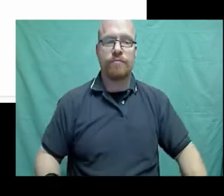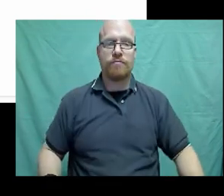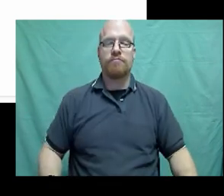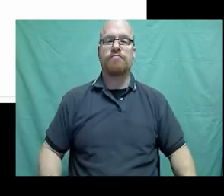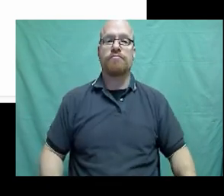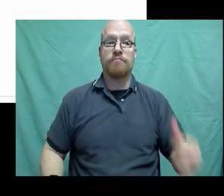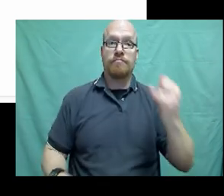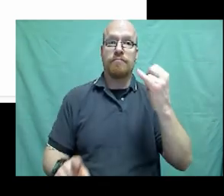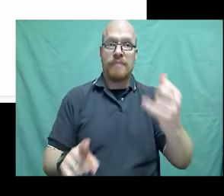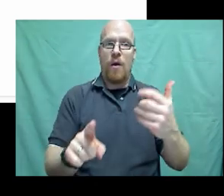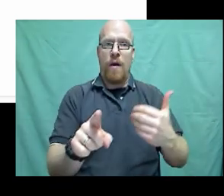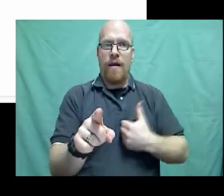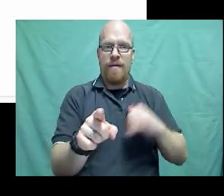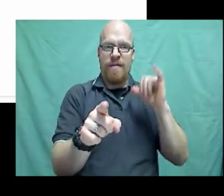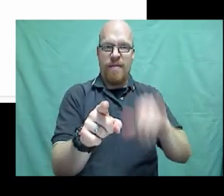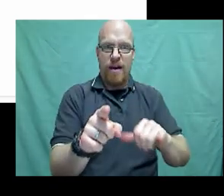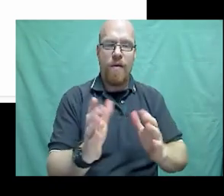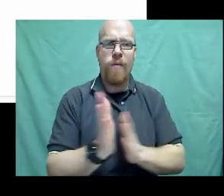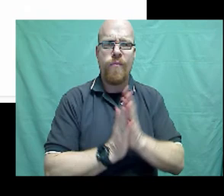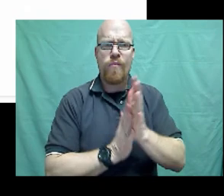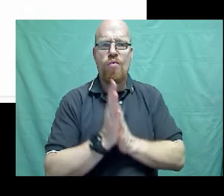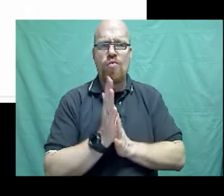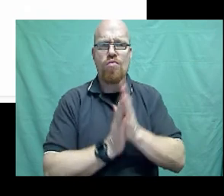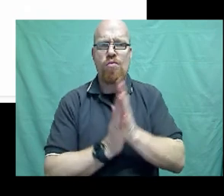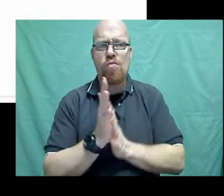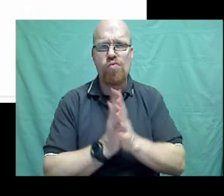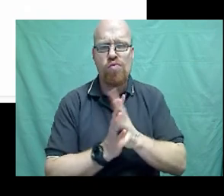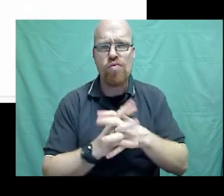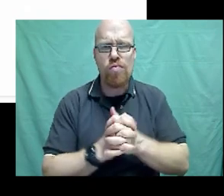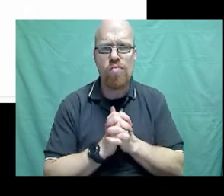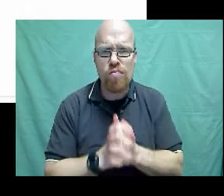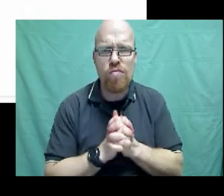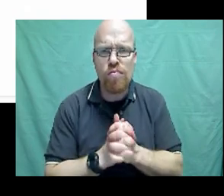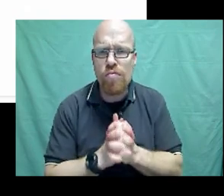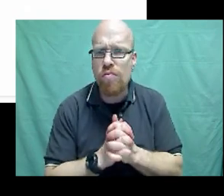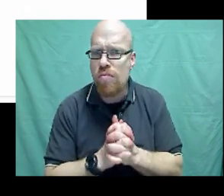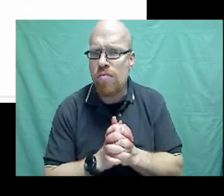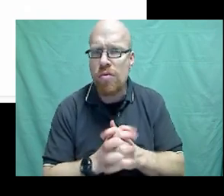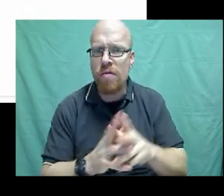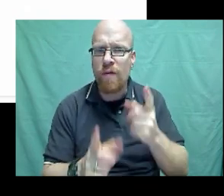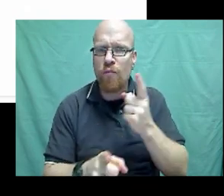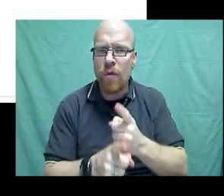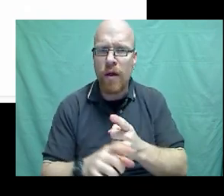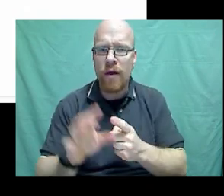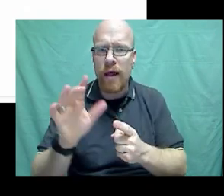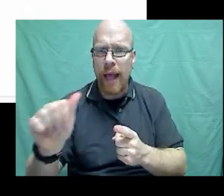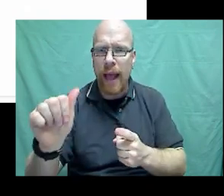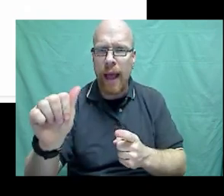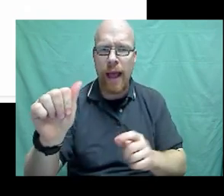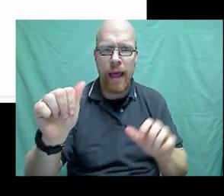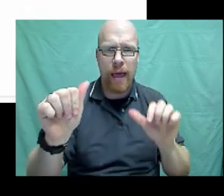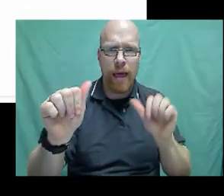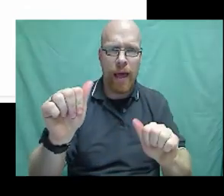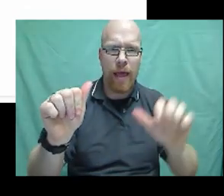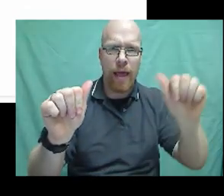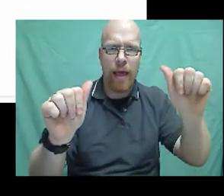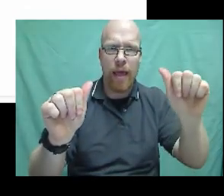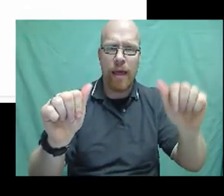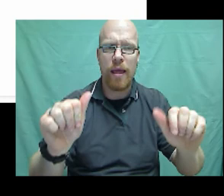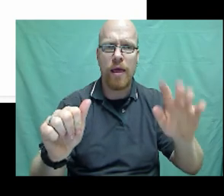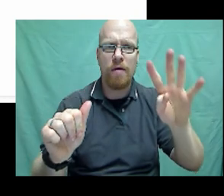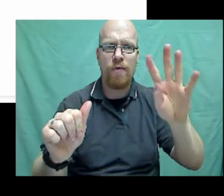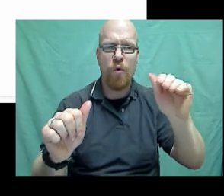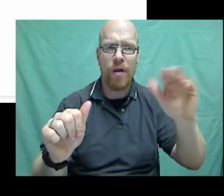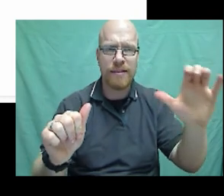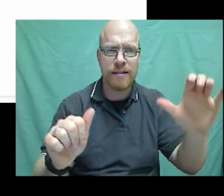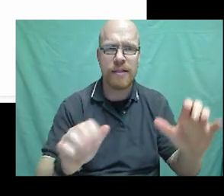Okay, now I have them all filled in properly, and let me see if I'm right.